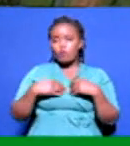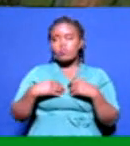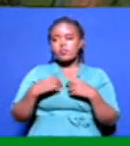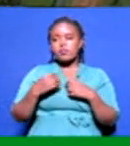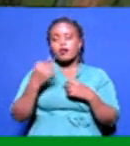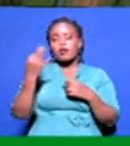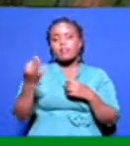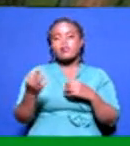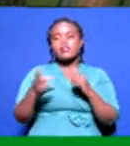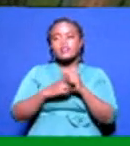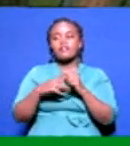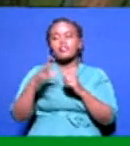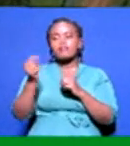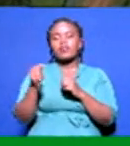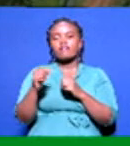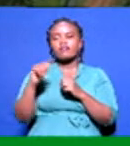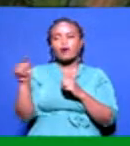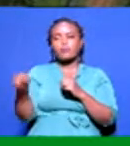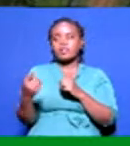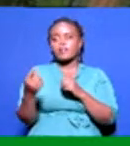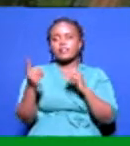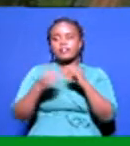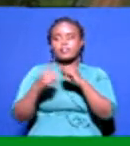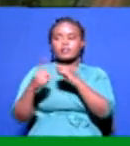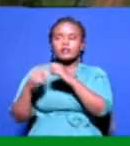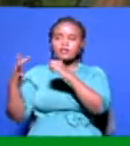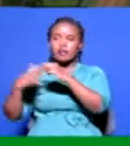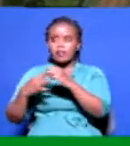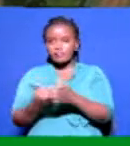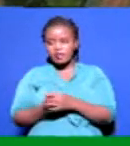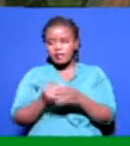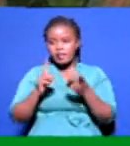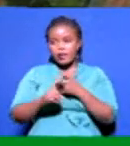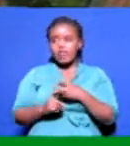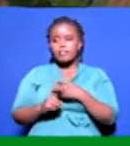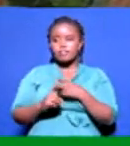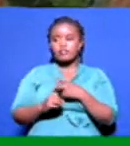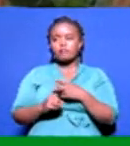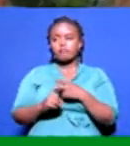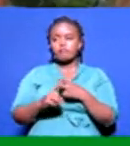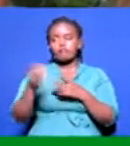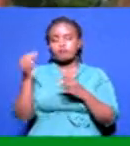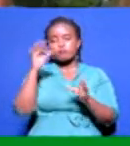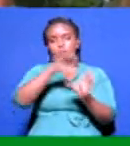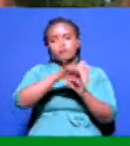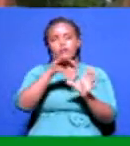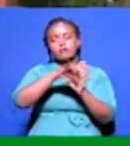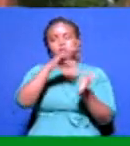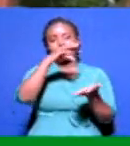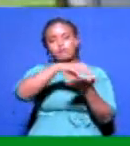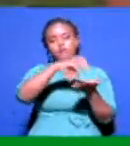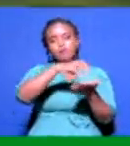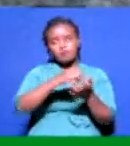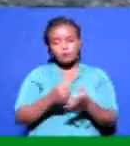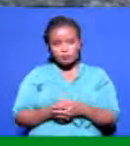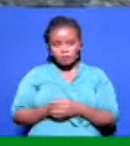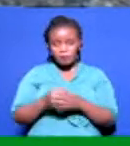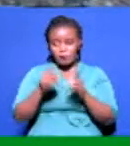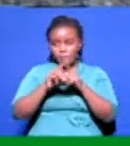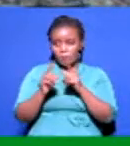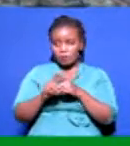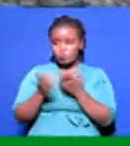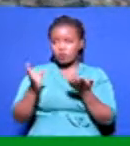375,668 registered voters and 780 polling stations. The constituencies are Ainamoi,